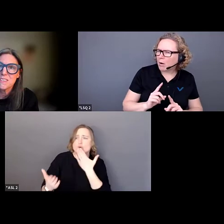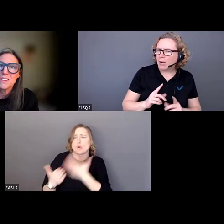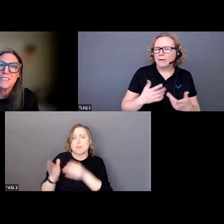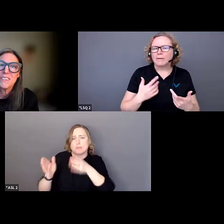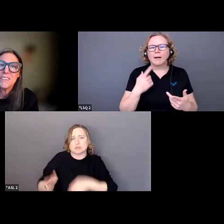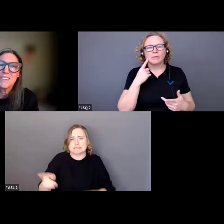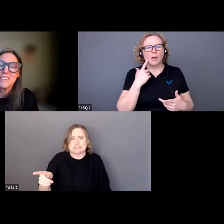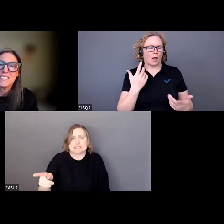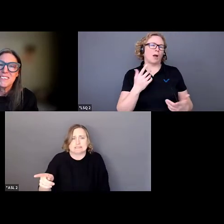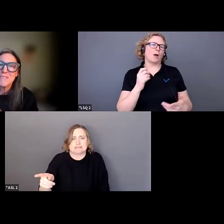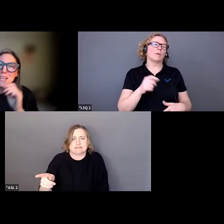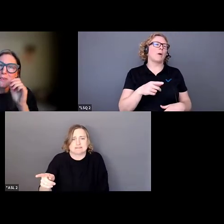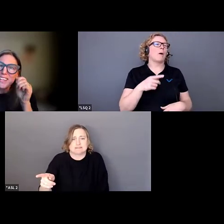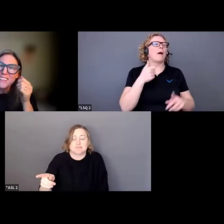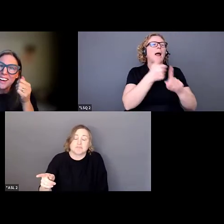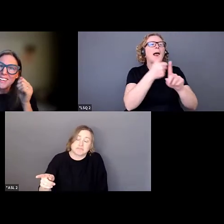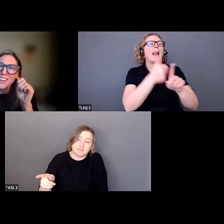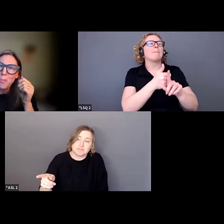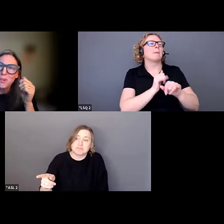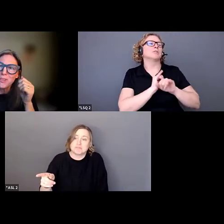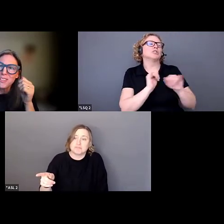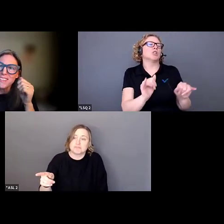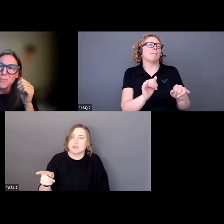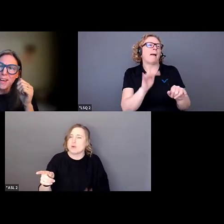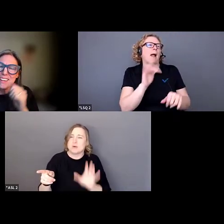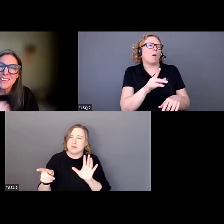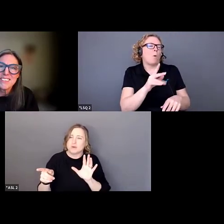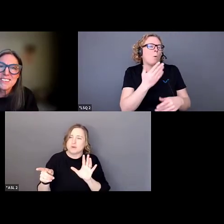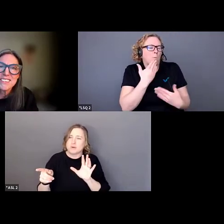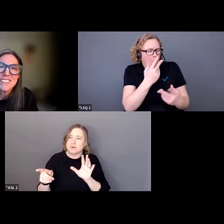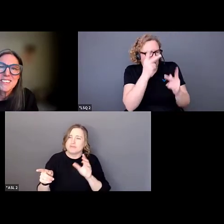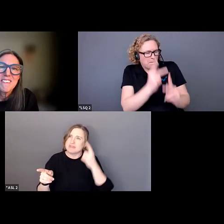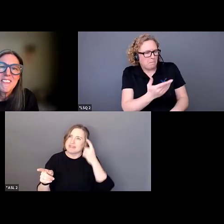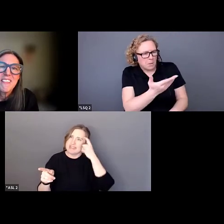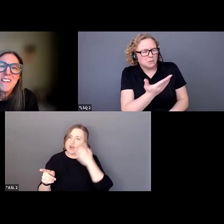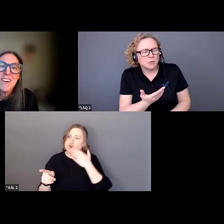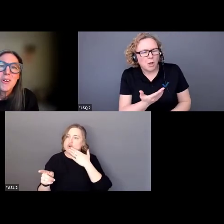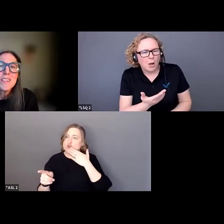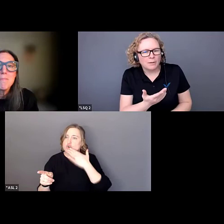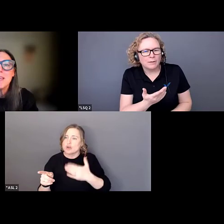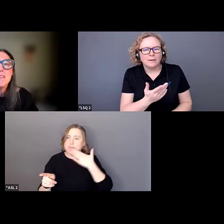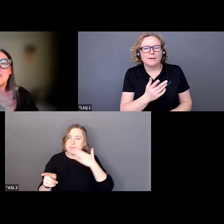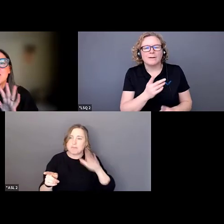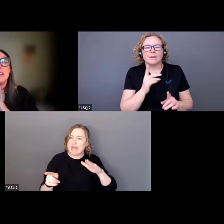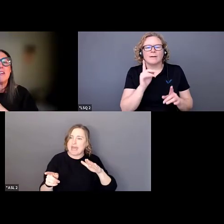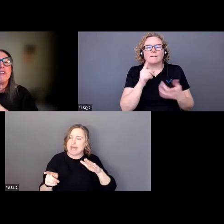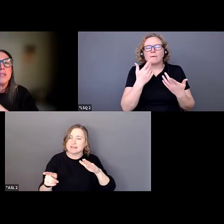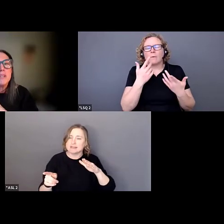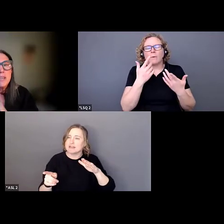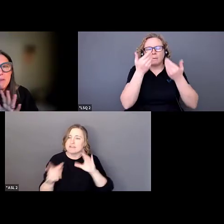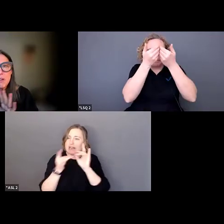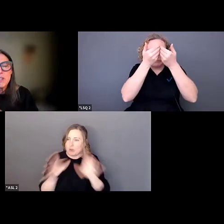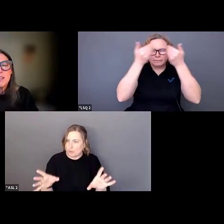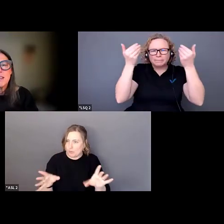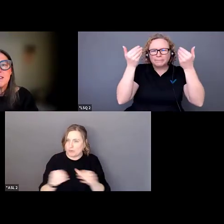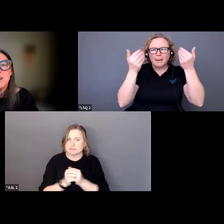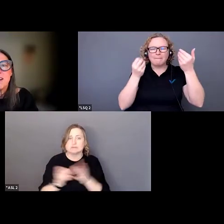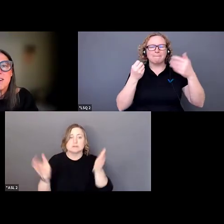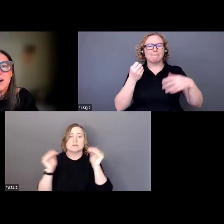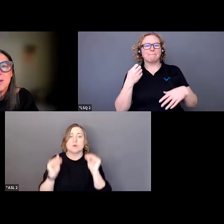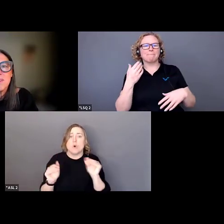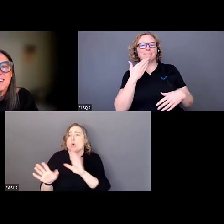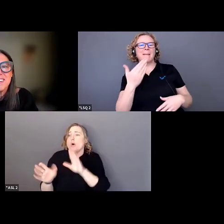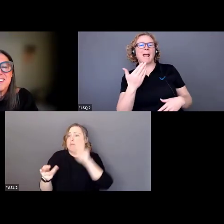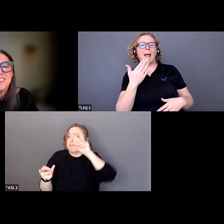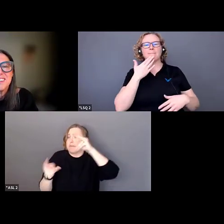person. Meaning we need to uncouple goodness and badness. Or it's a misunderstanding. She would never have intended to